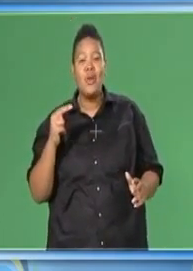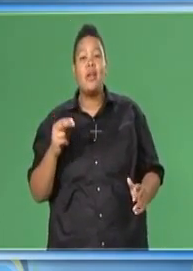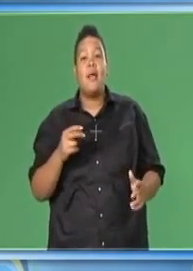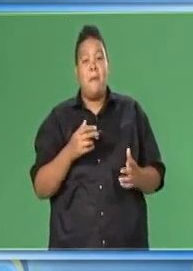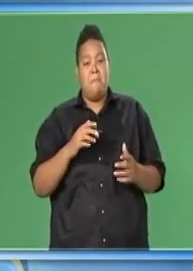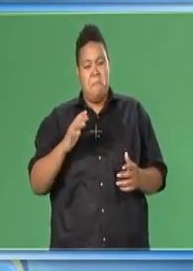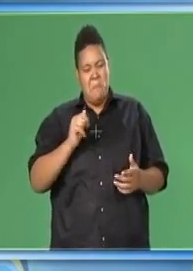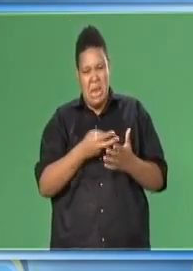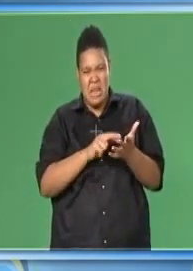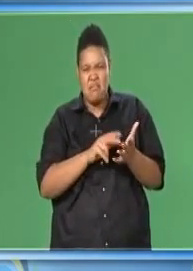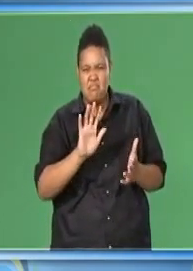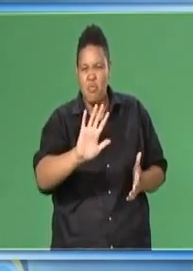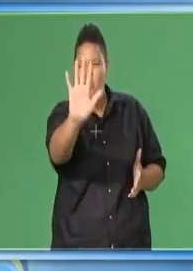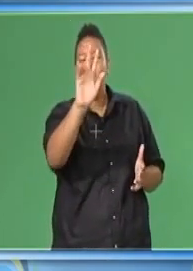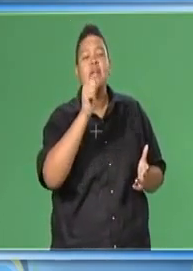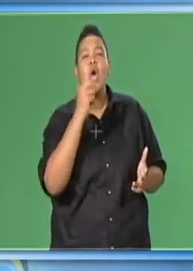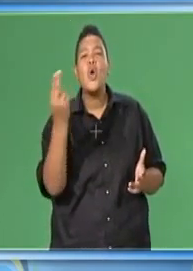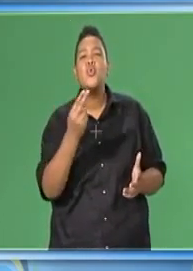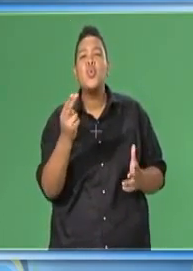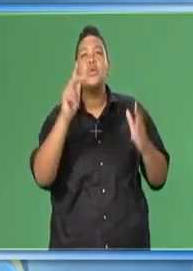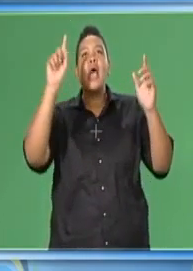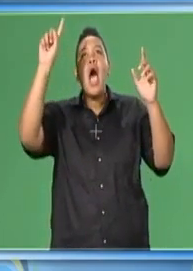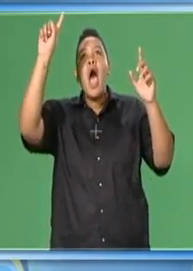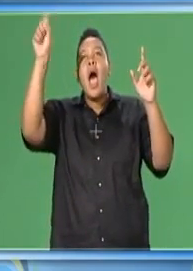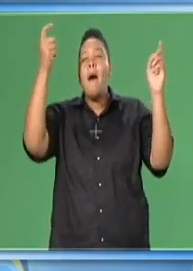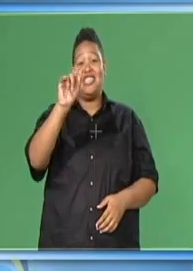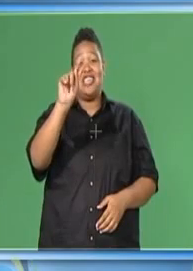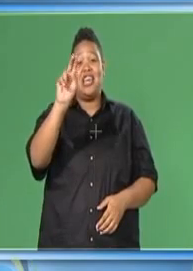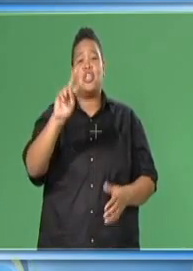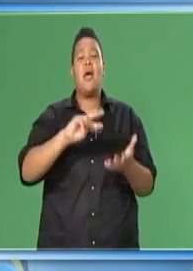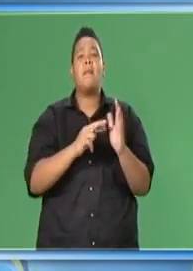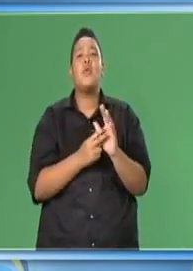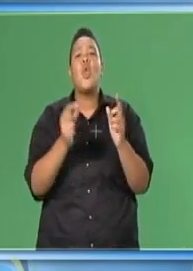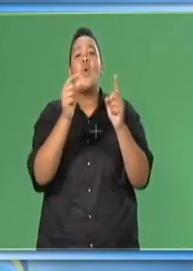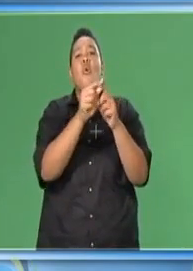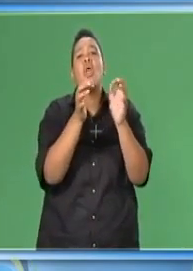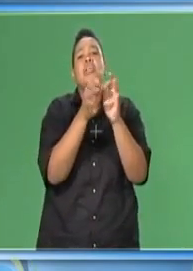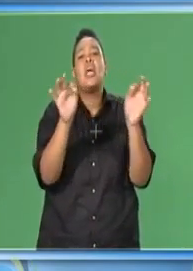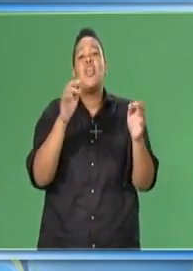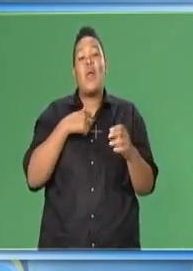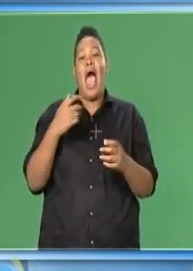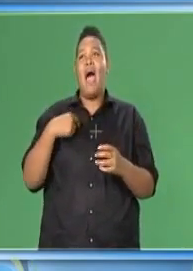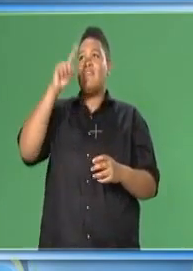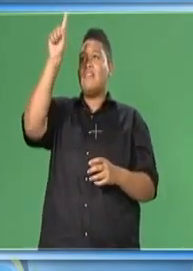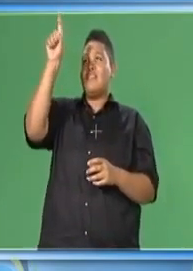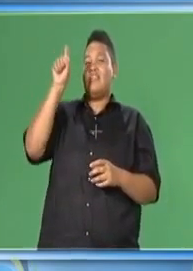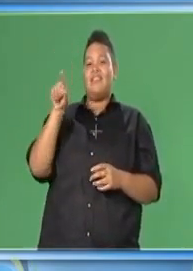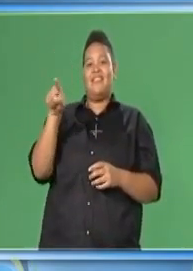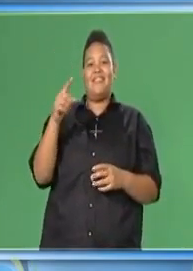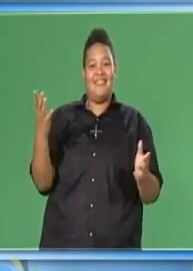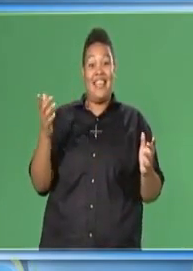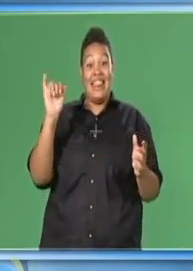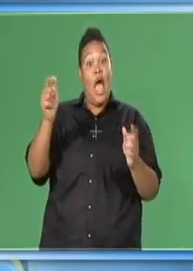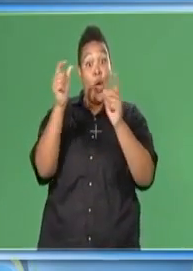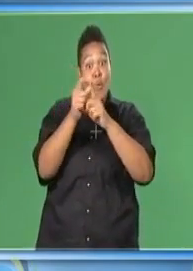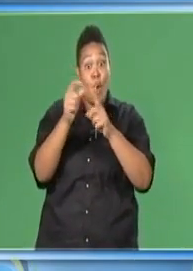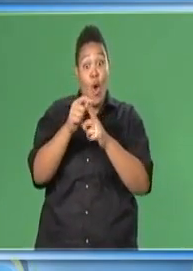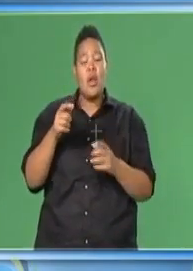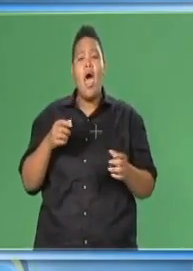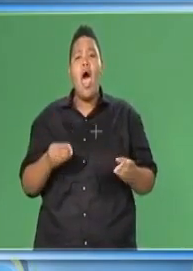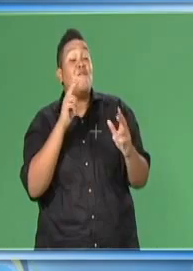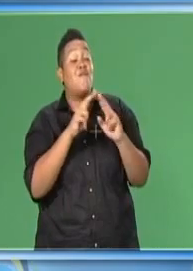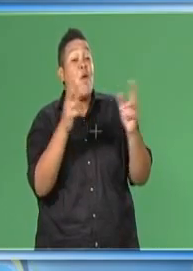possessive pronouns do not use an apostrophe. Possessive pronouns are very easy to use. Use my, your,